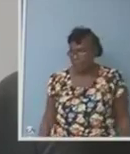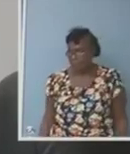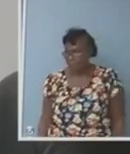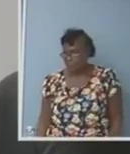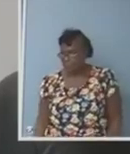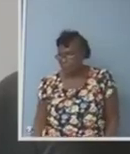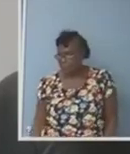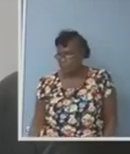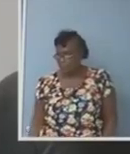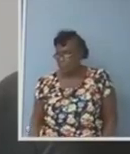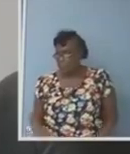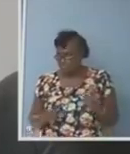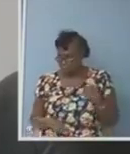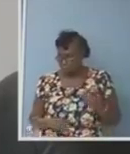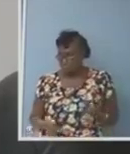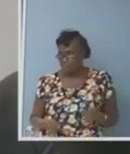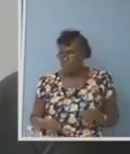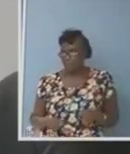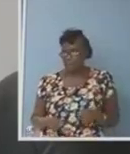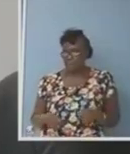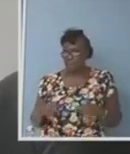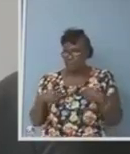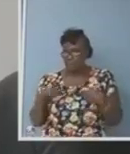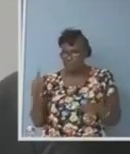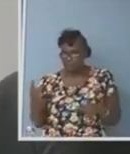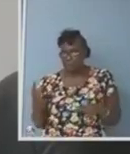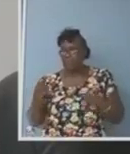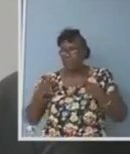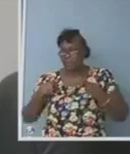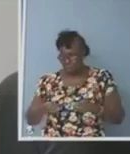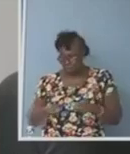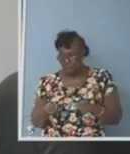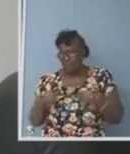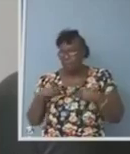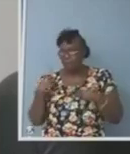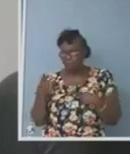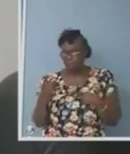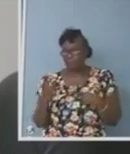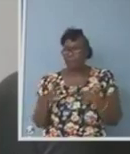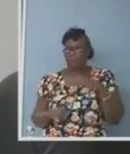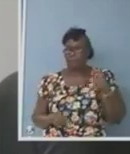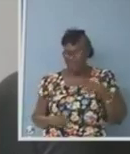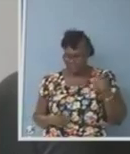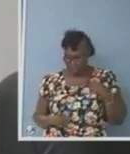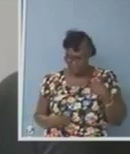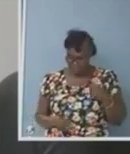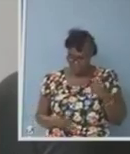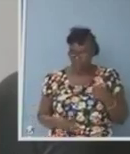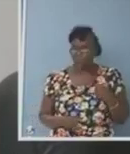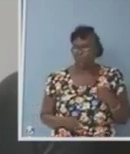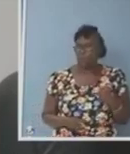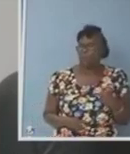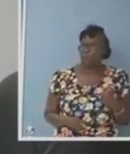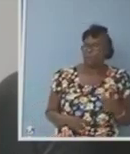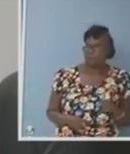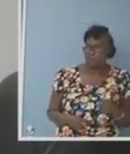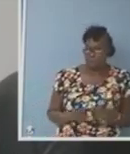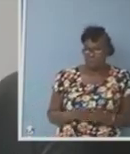seeking to also have that in Tobago in readiness in the event we do have to transport a